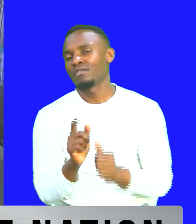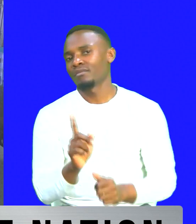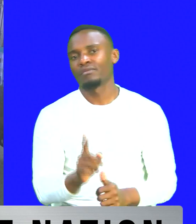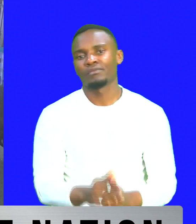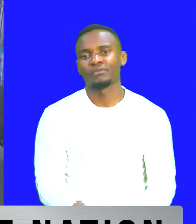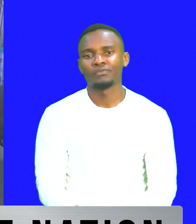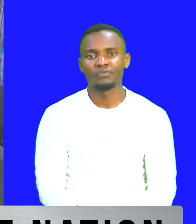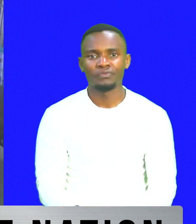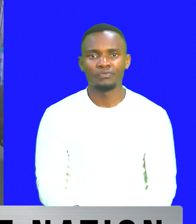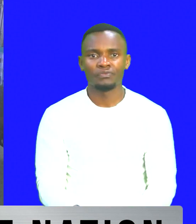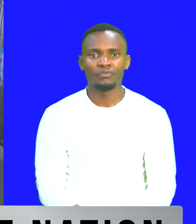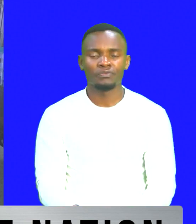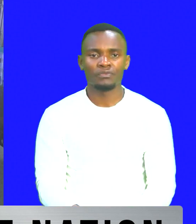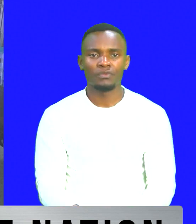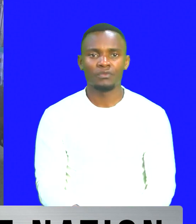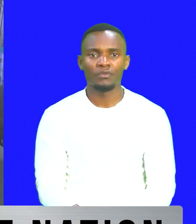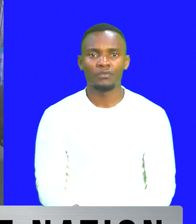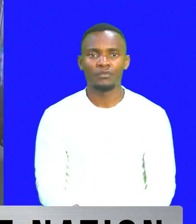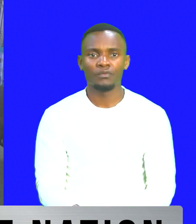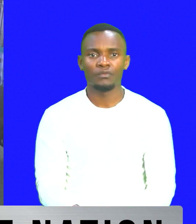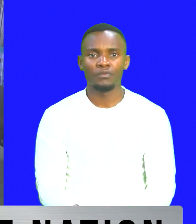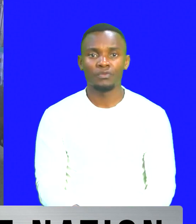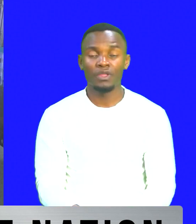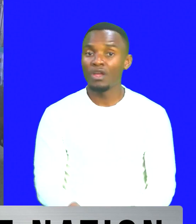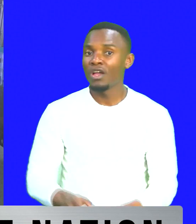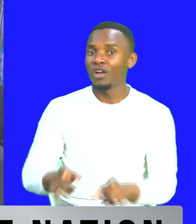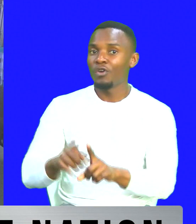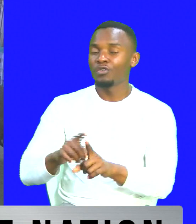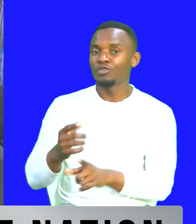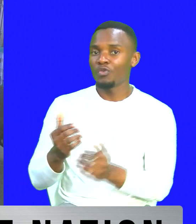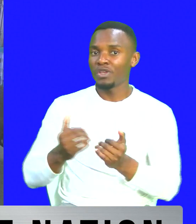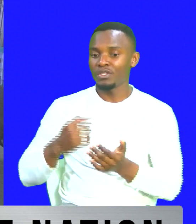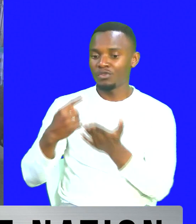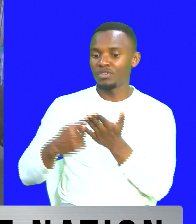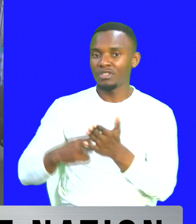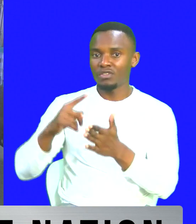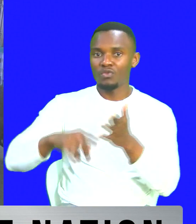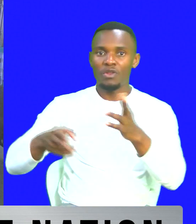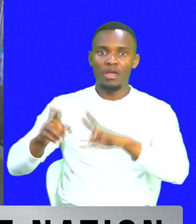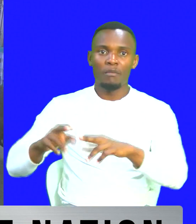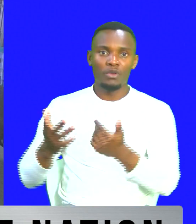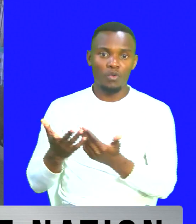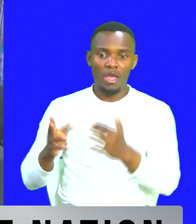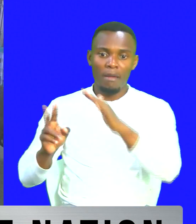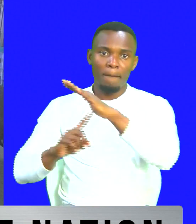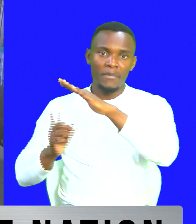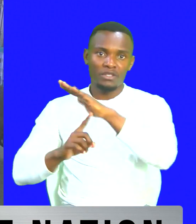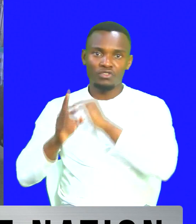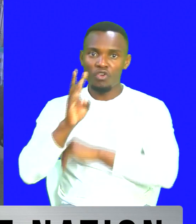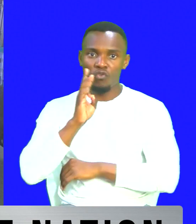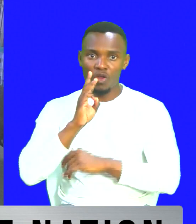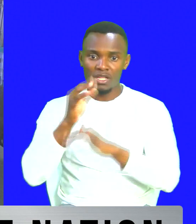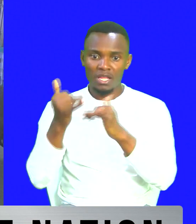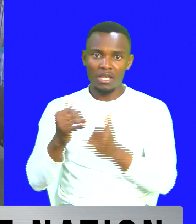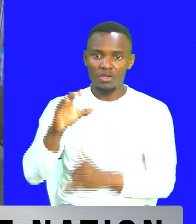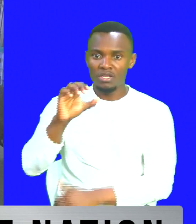Yeah. Someone needs to address what was cooking at the Ministry of Water, because now the CS